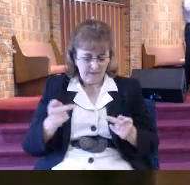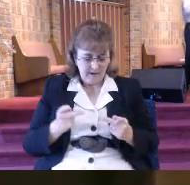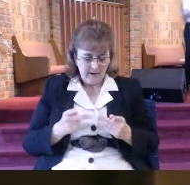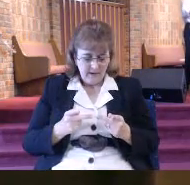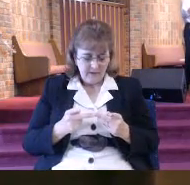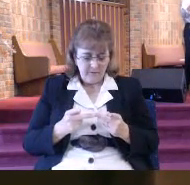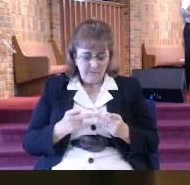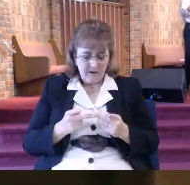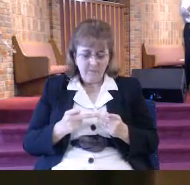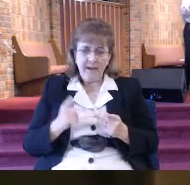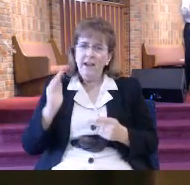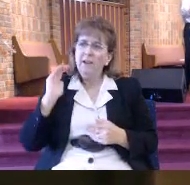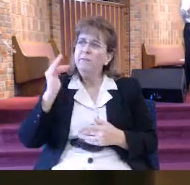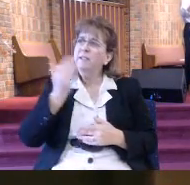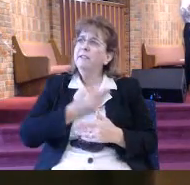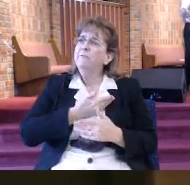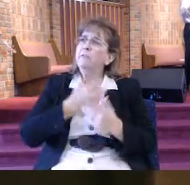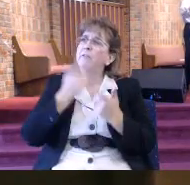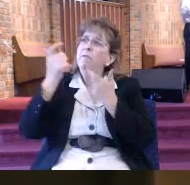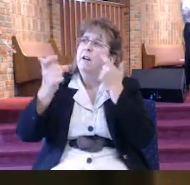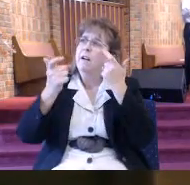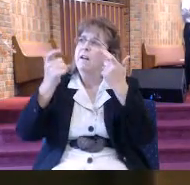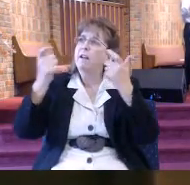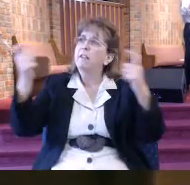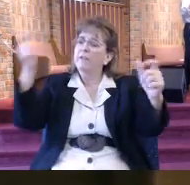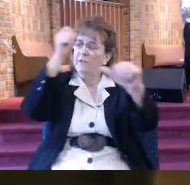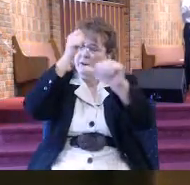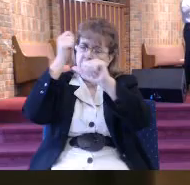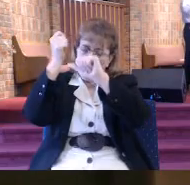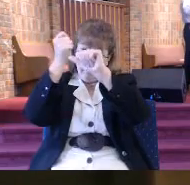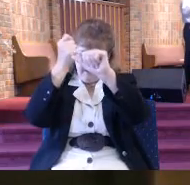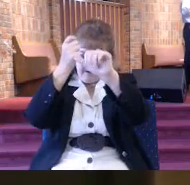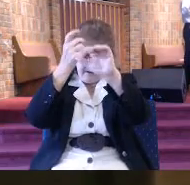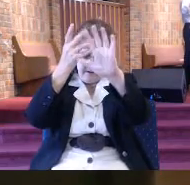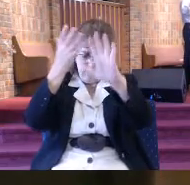shore. To our bountiful Father